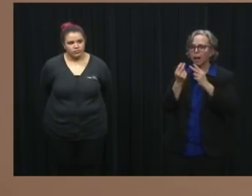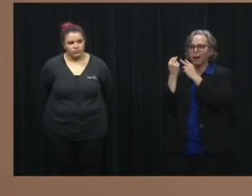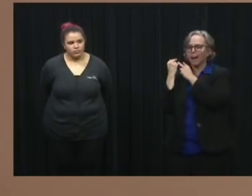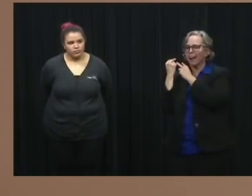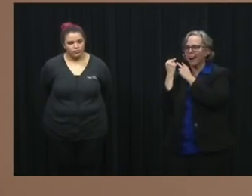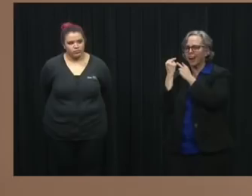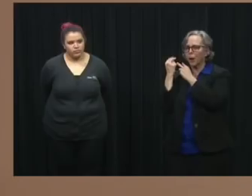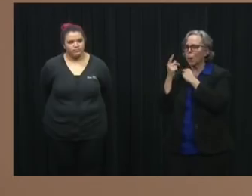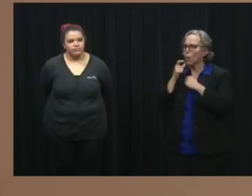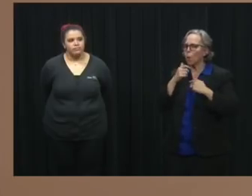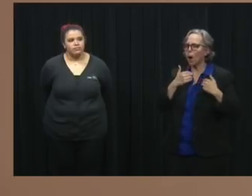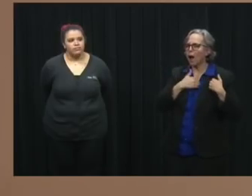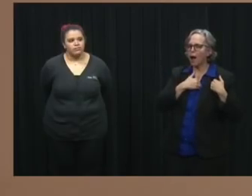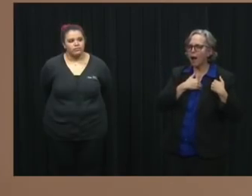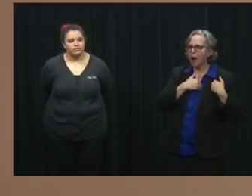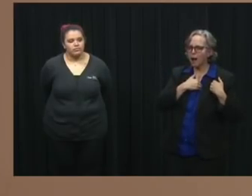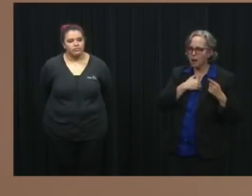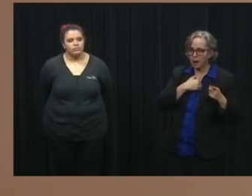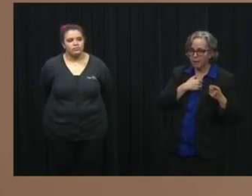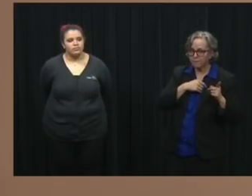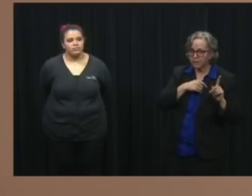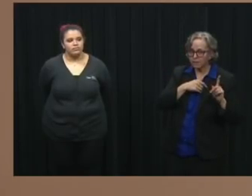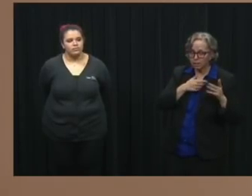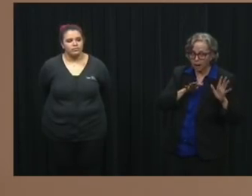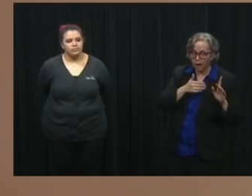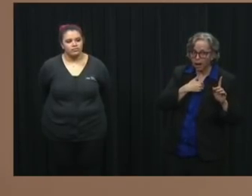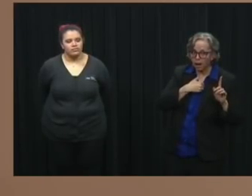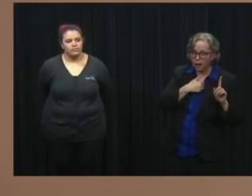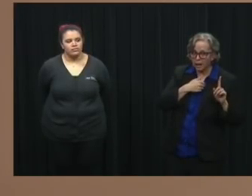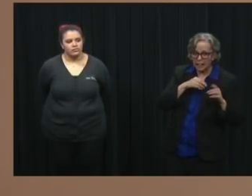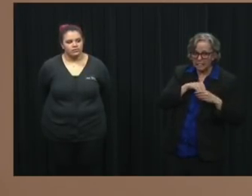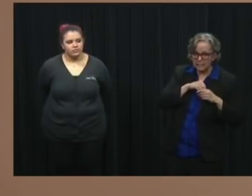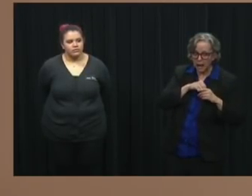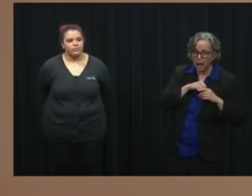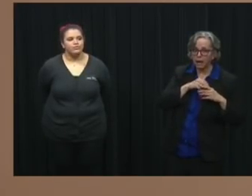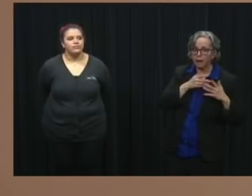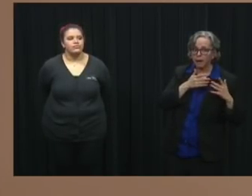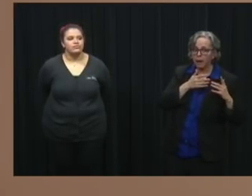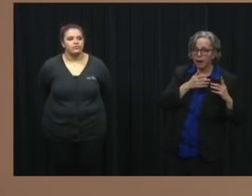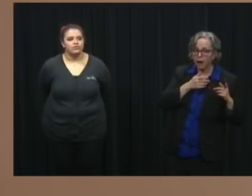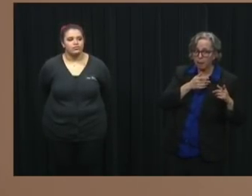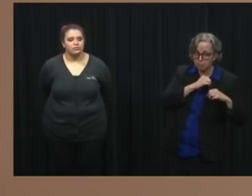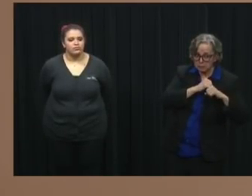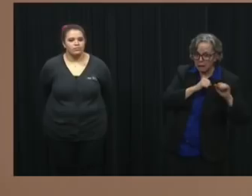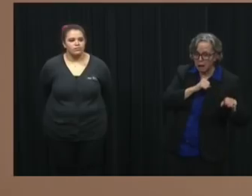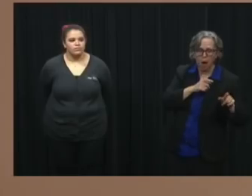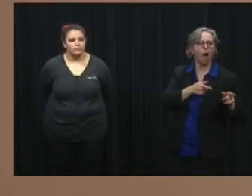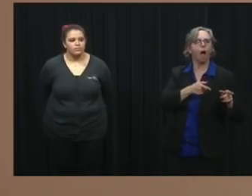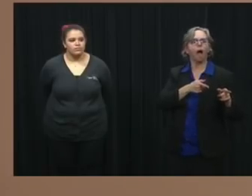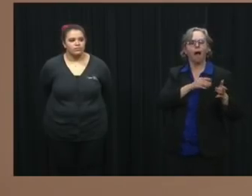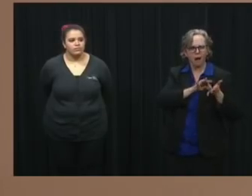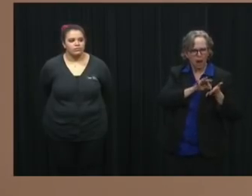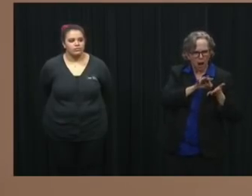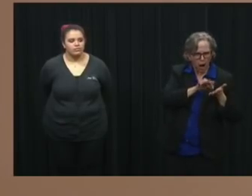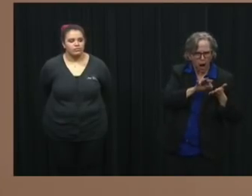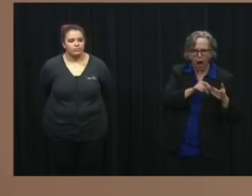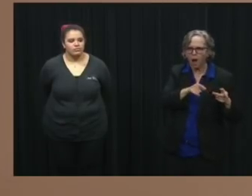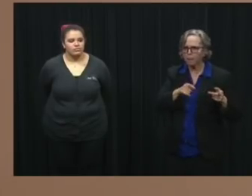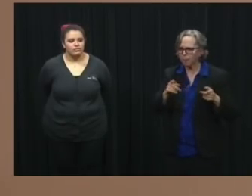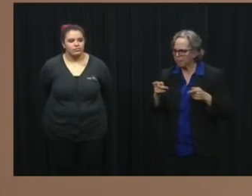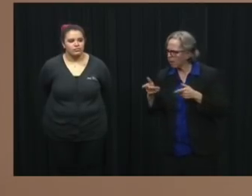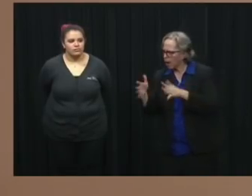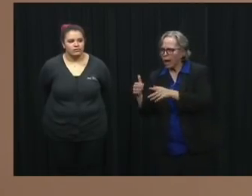had antibodies develop, but we didn't actually know it at the time, because there are people who had this who never were